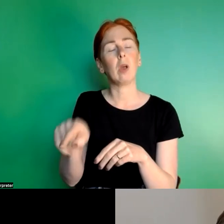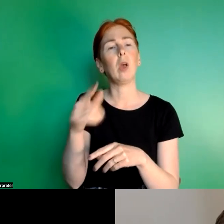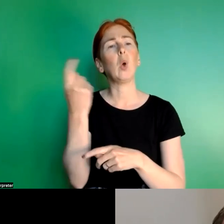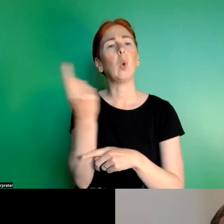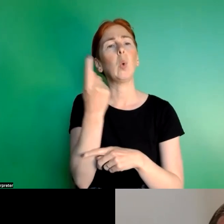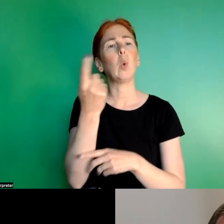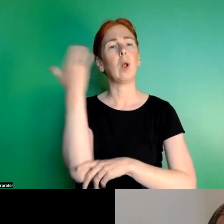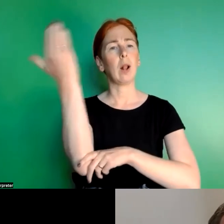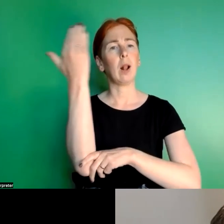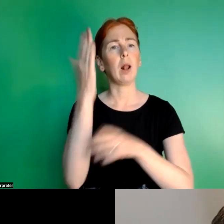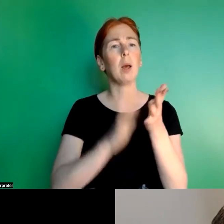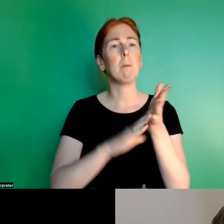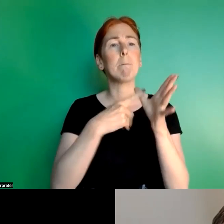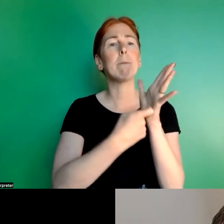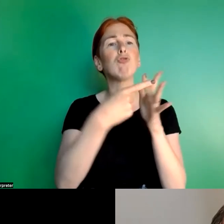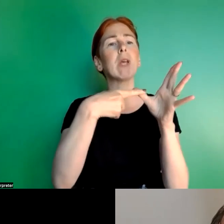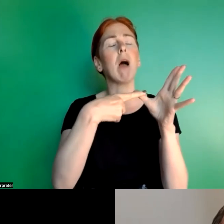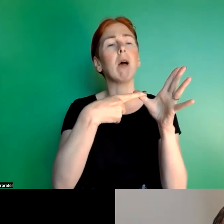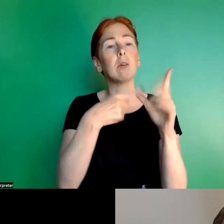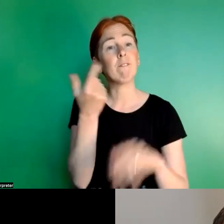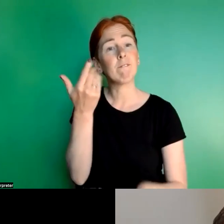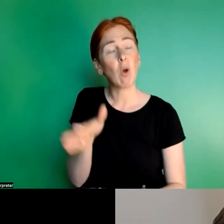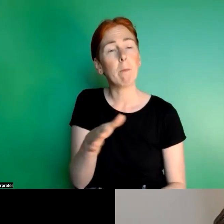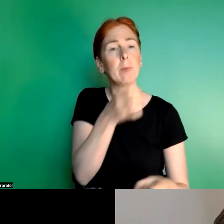Great Ormond Street and Moorfields.